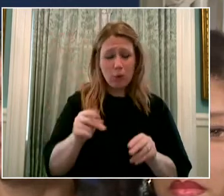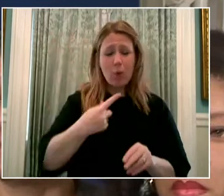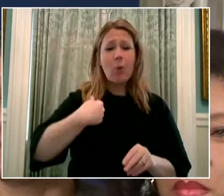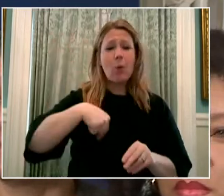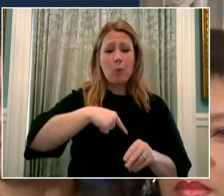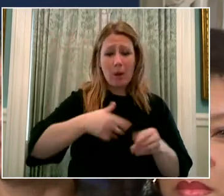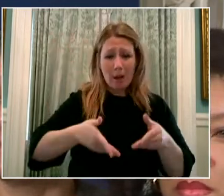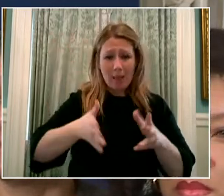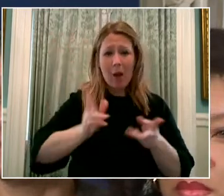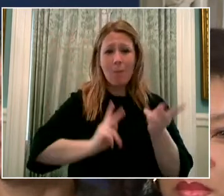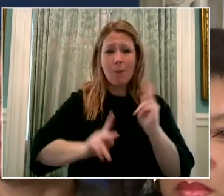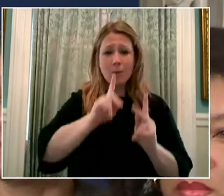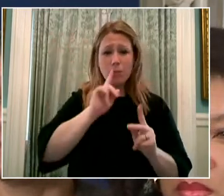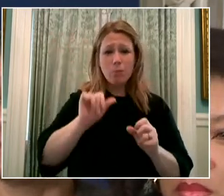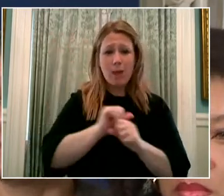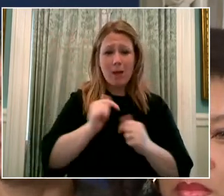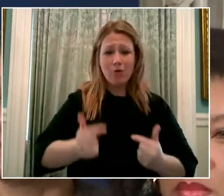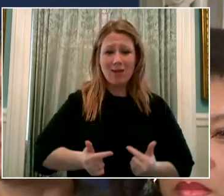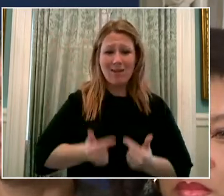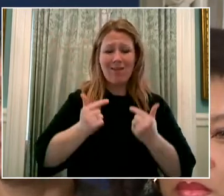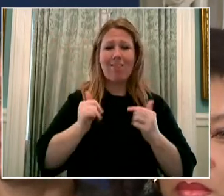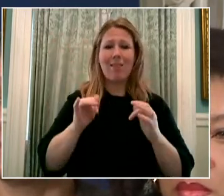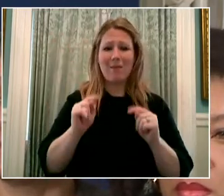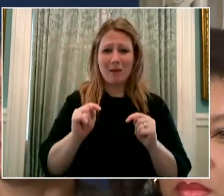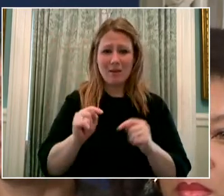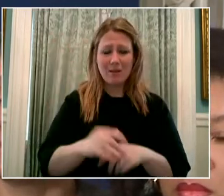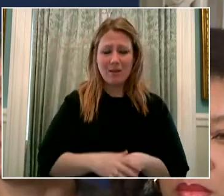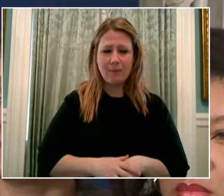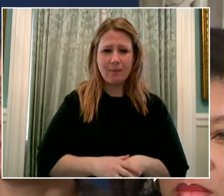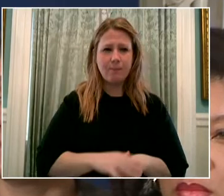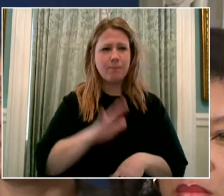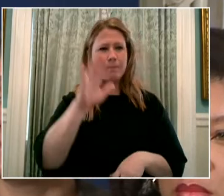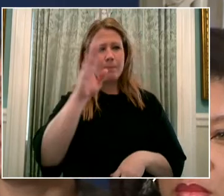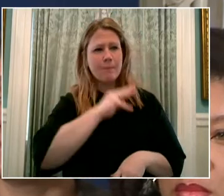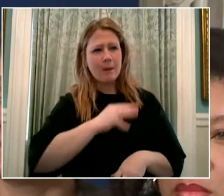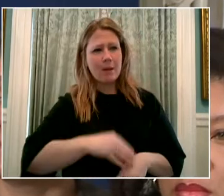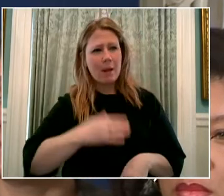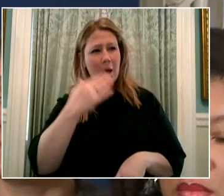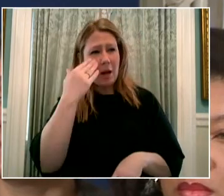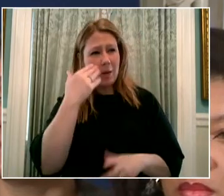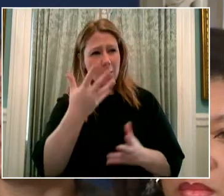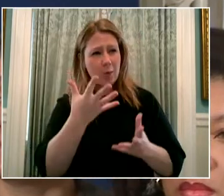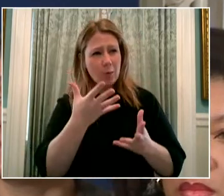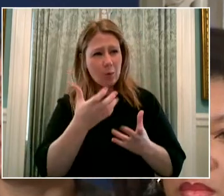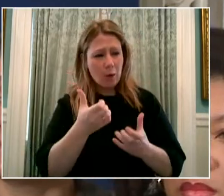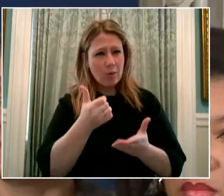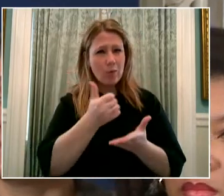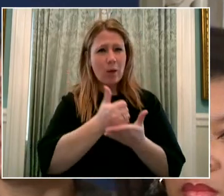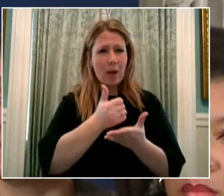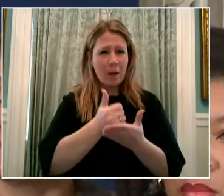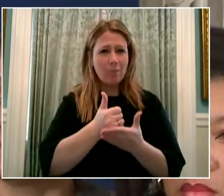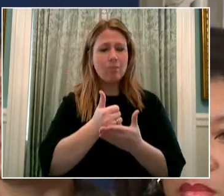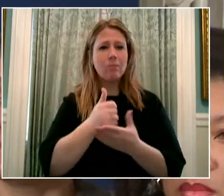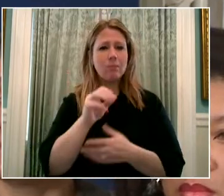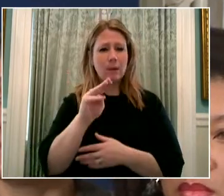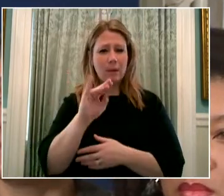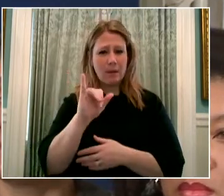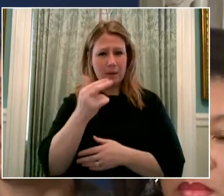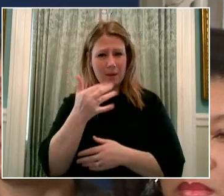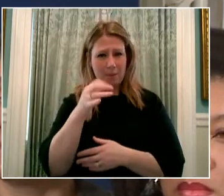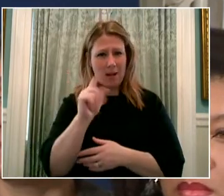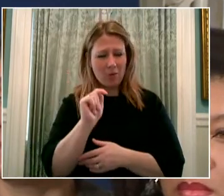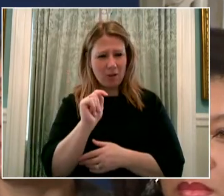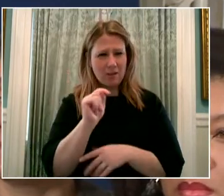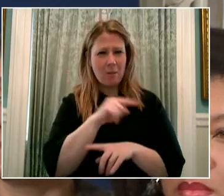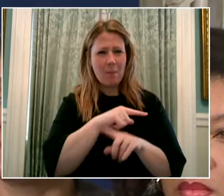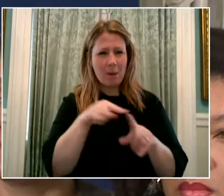Mr. Mayor, I know you said you want to treat the migrants with dignity, but I'm looking at that $380 per day cost per household.